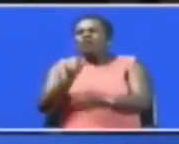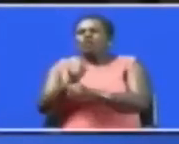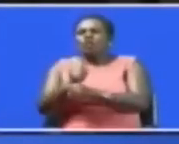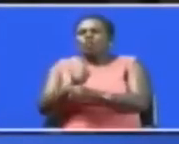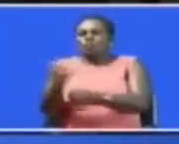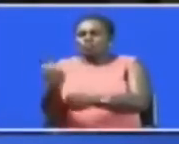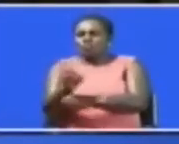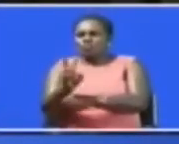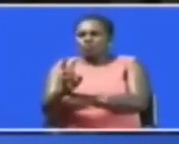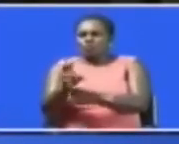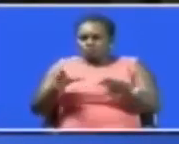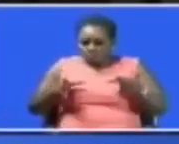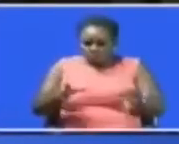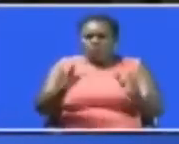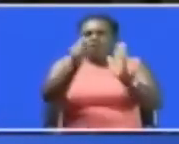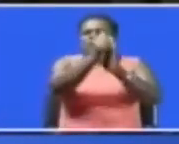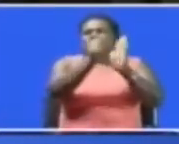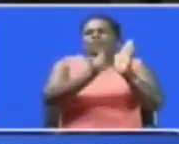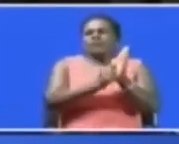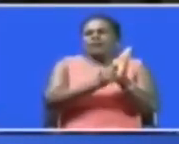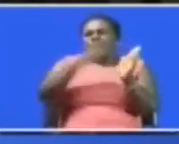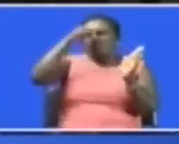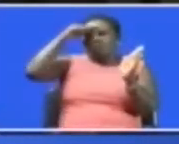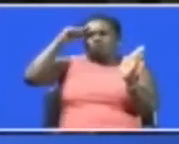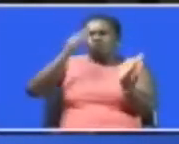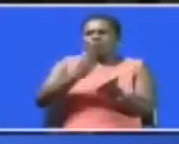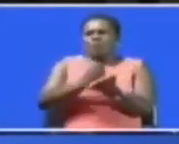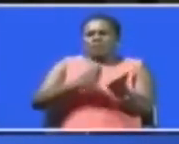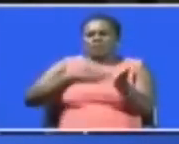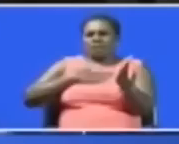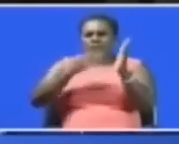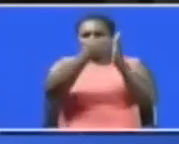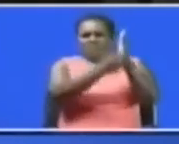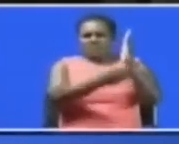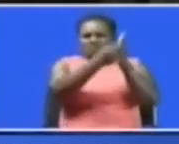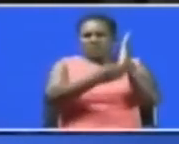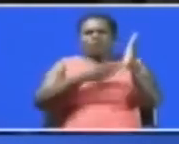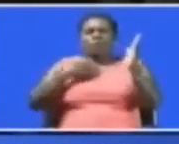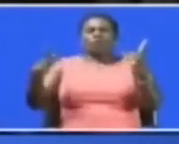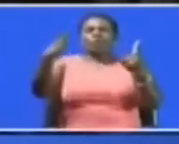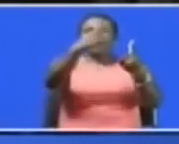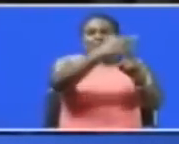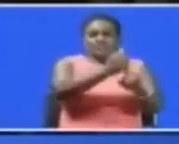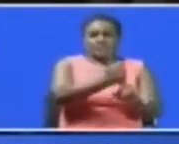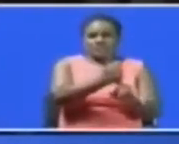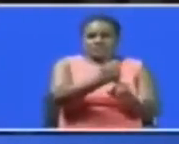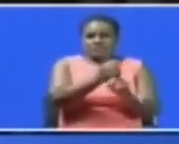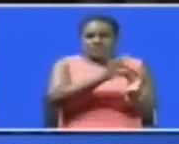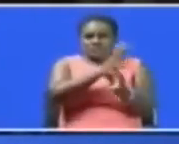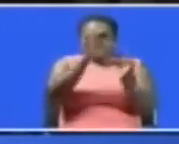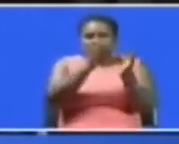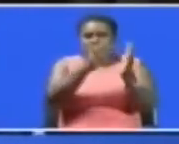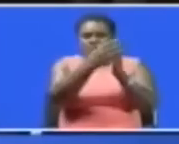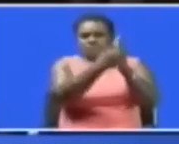And you forget your oversight role. No, yeah. Not the oversight. To push a particular agenda because it is part of our manifesto, for example, because we want to achieve a particular